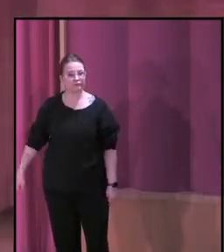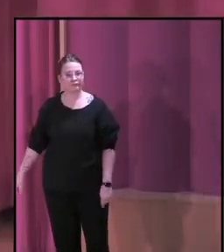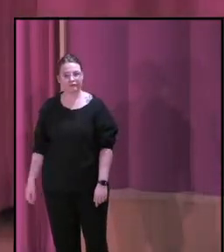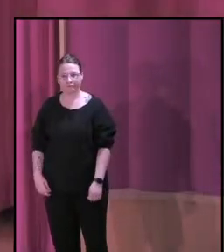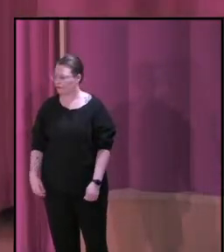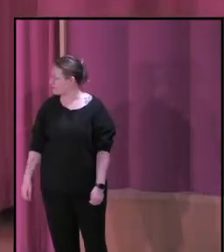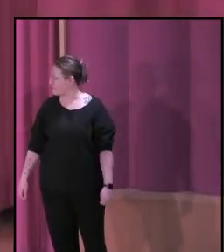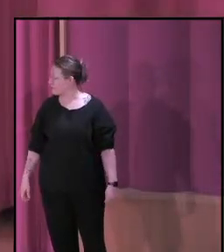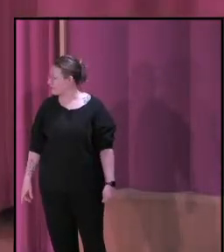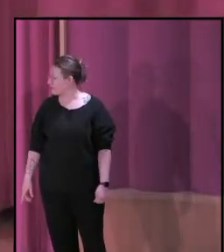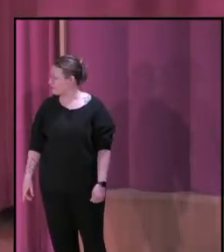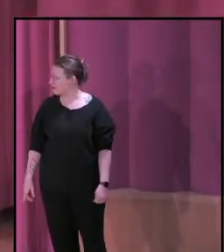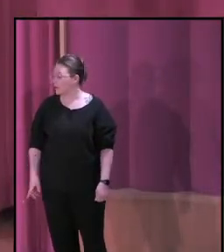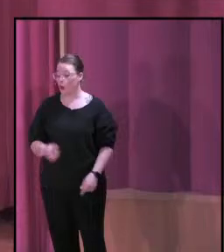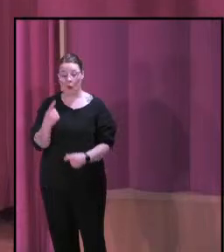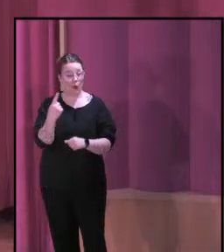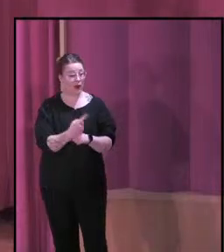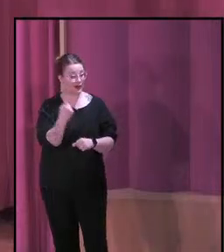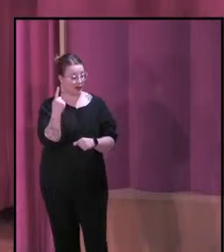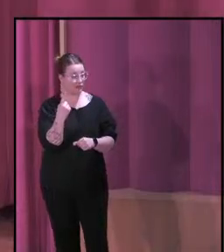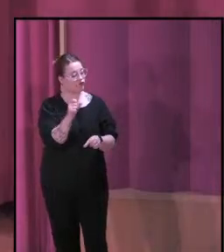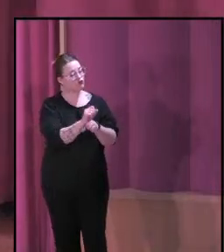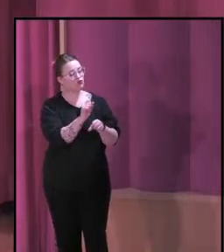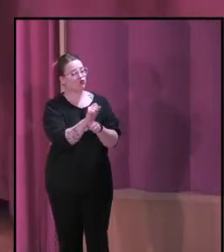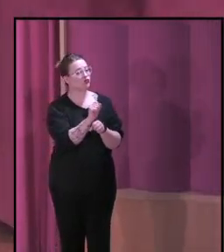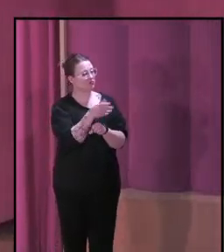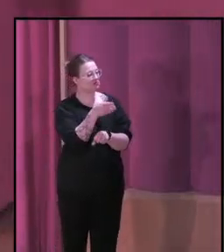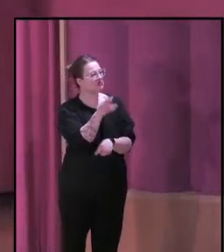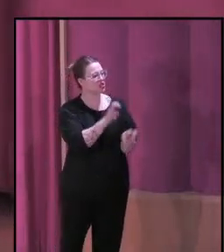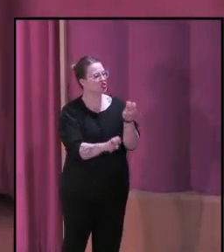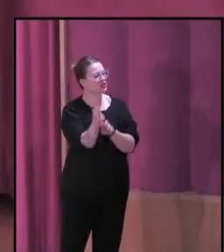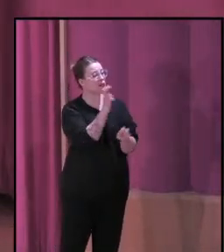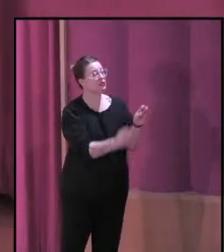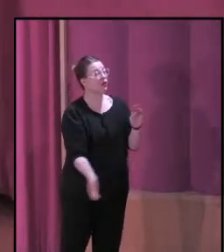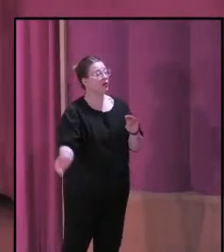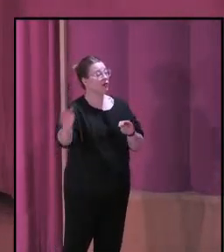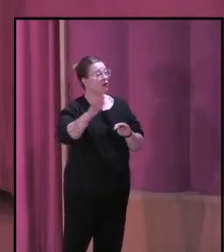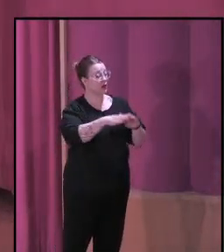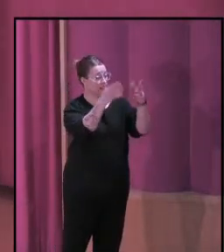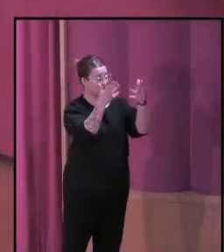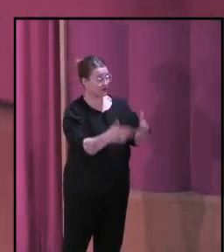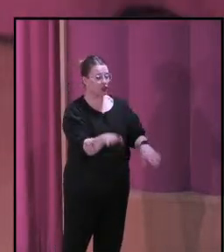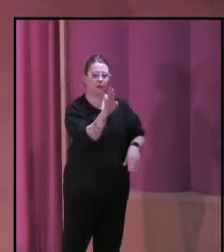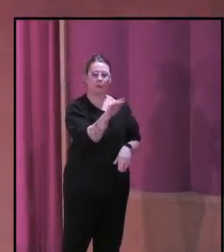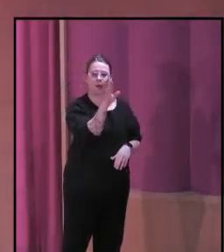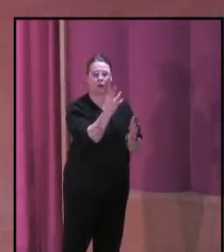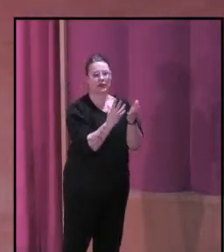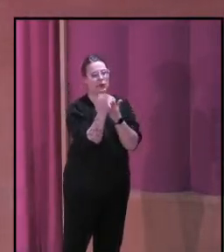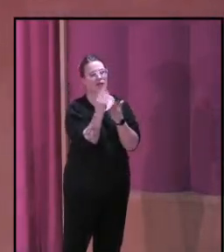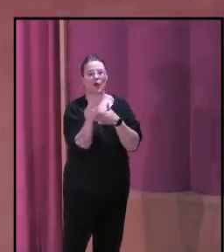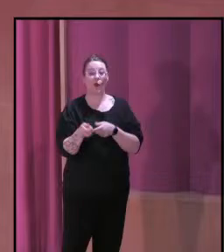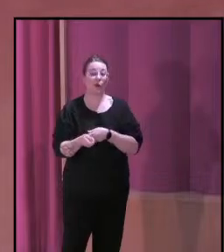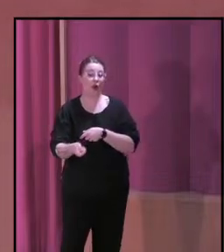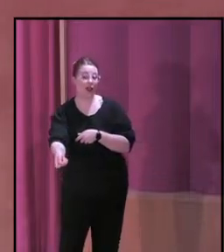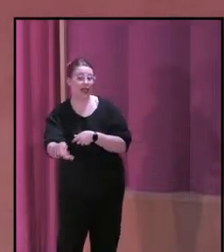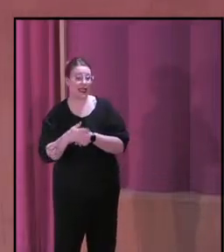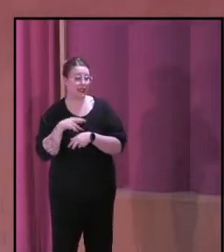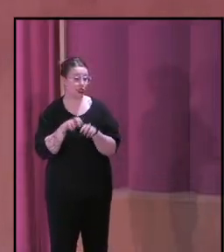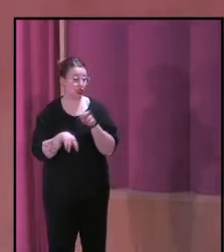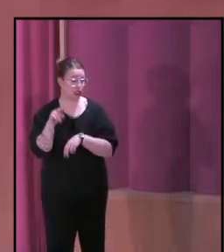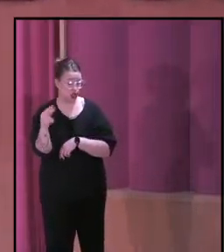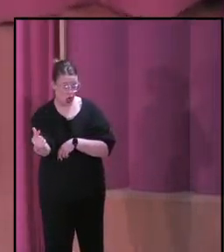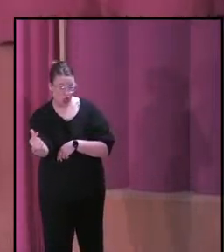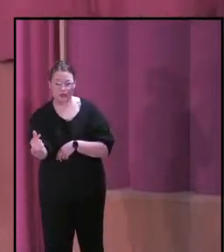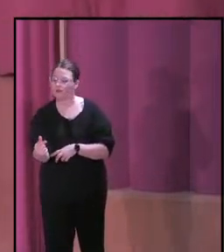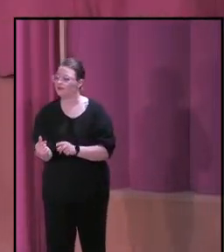So, one day after work at the circus, Bob was outside walking his circus dog. And since he's